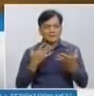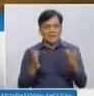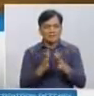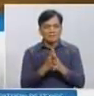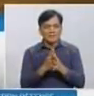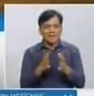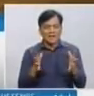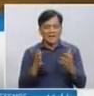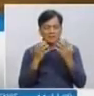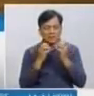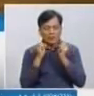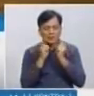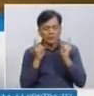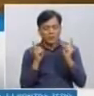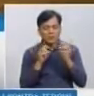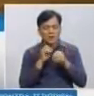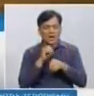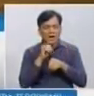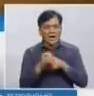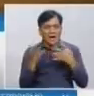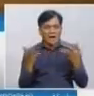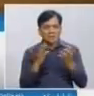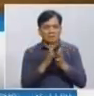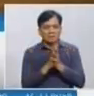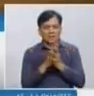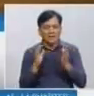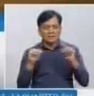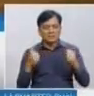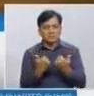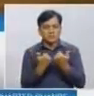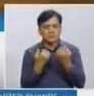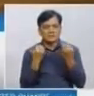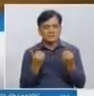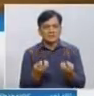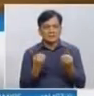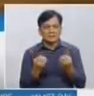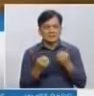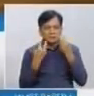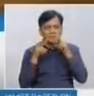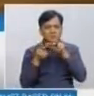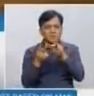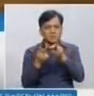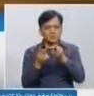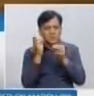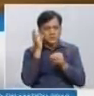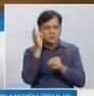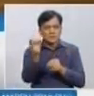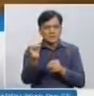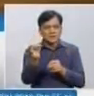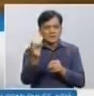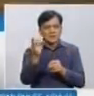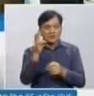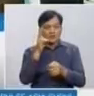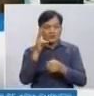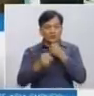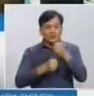greatly overwhelmed then by the daunting challenges that lay ahead. 2 years